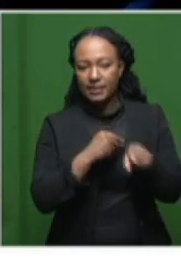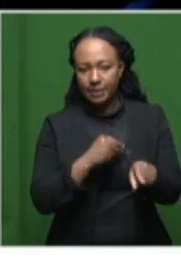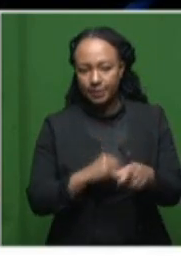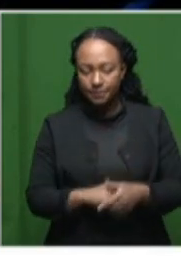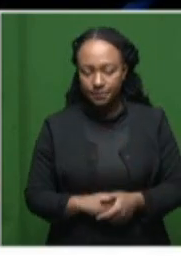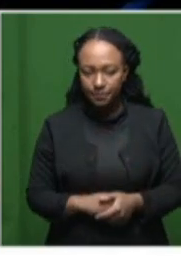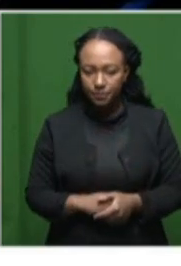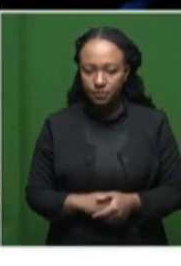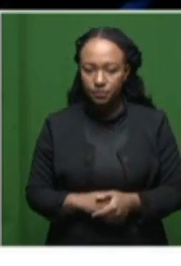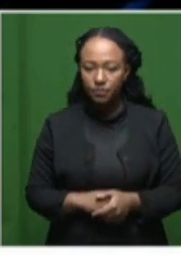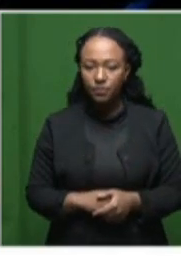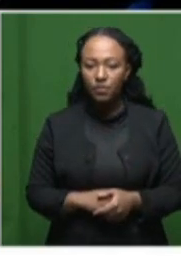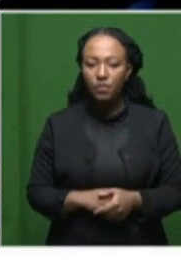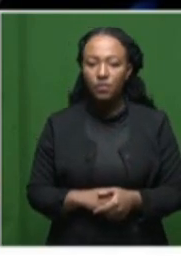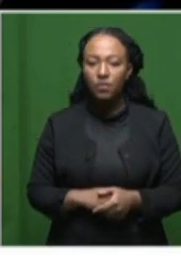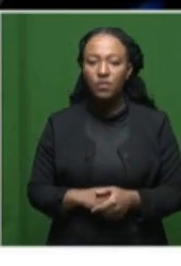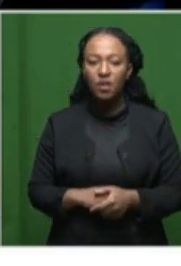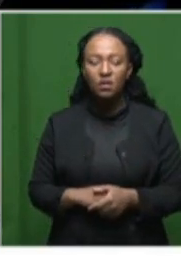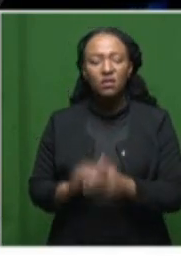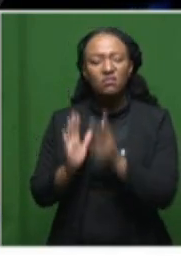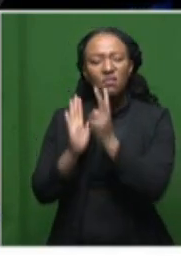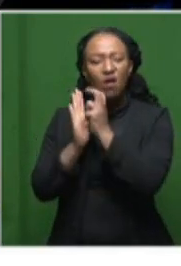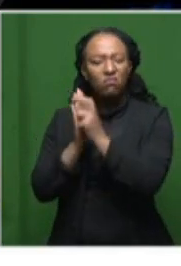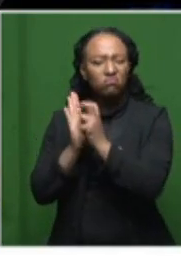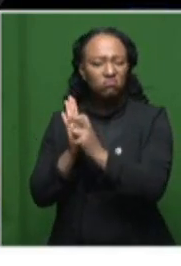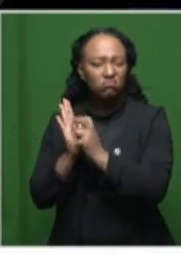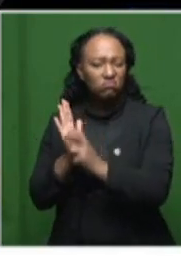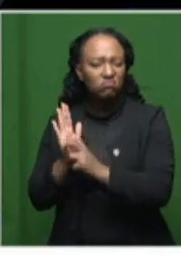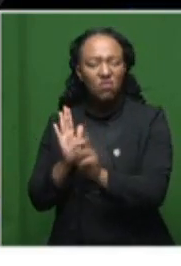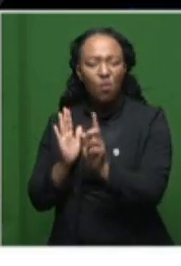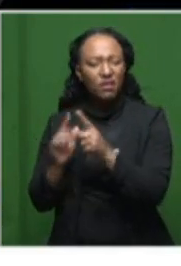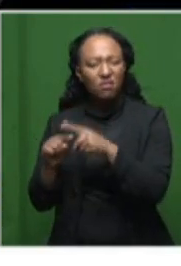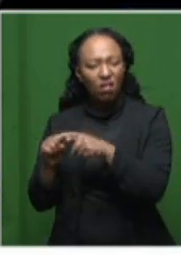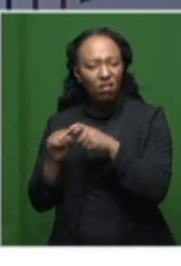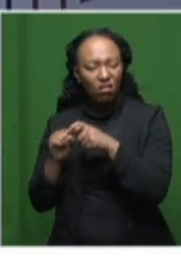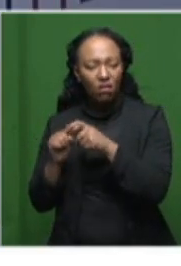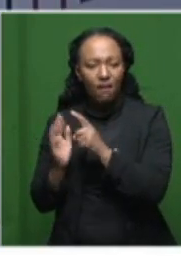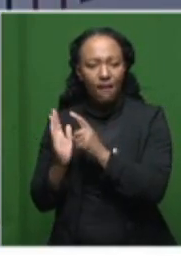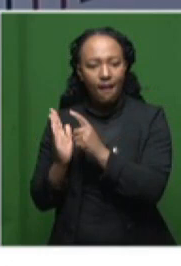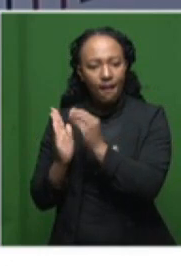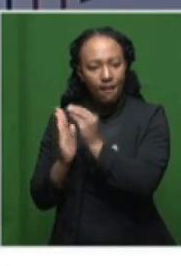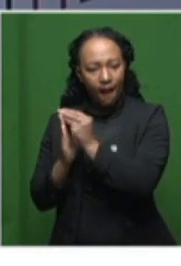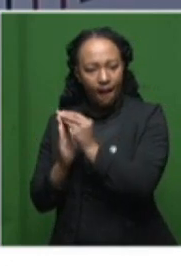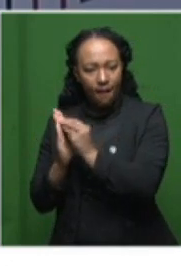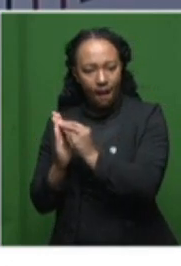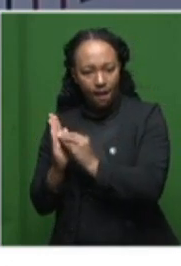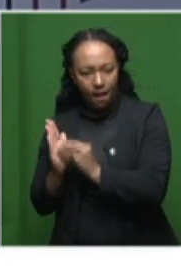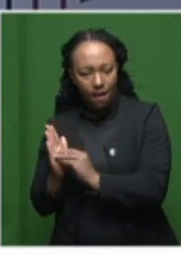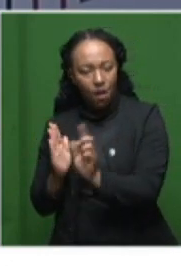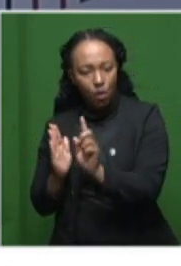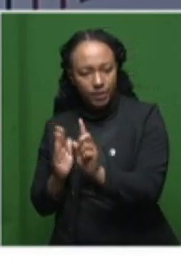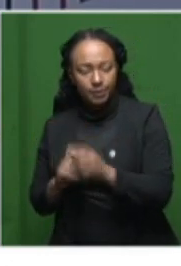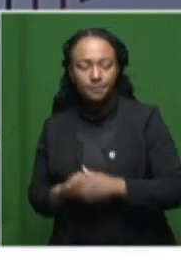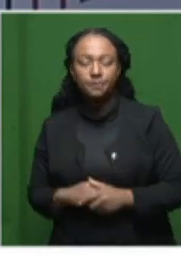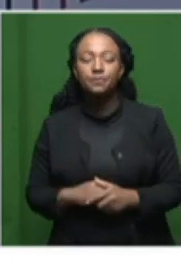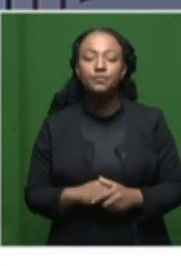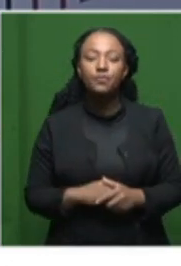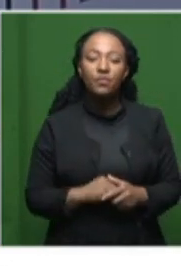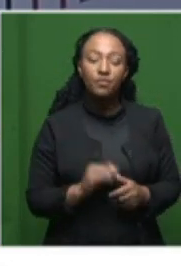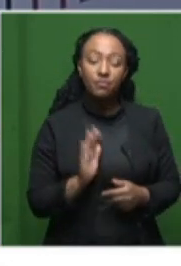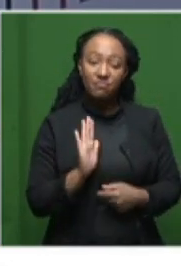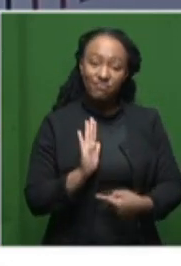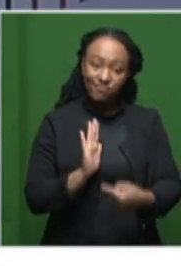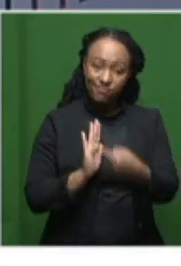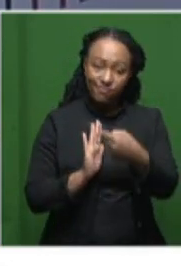in a nutshell, what are some of those suspensive conditions? Well, some of the suspensive conditions that NERSA wanted us to